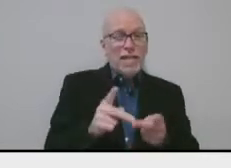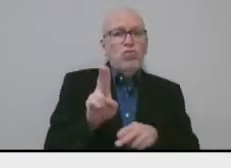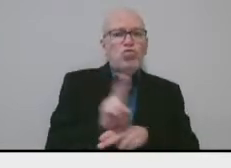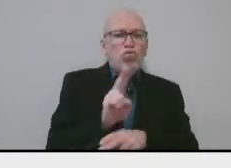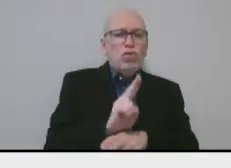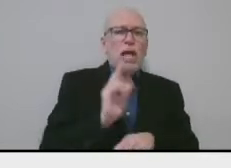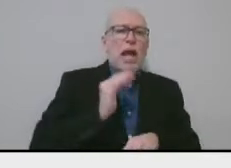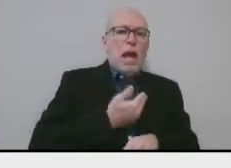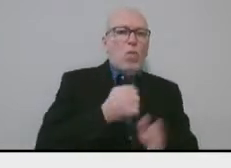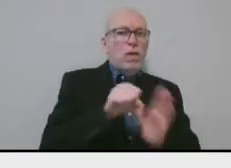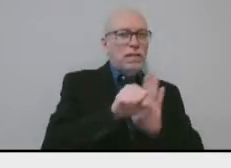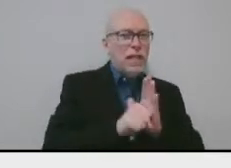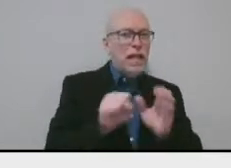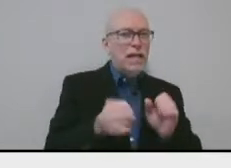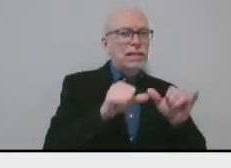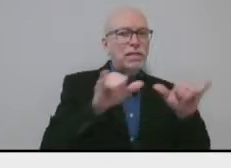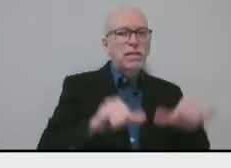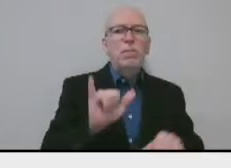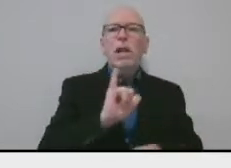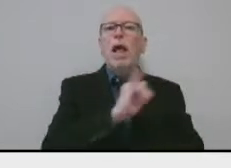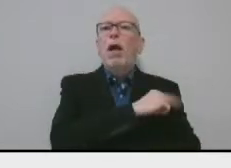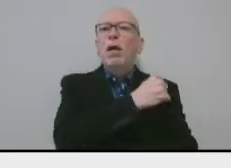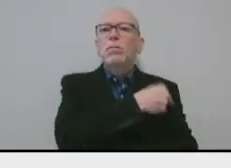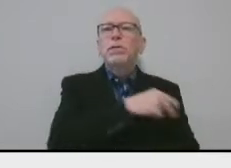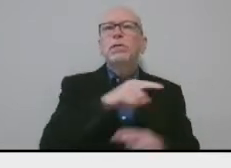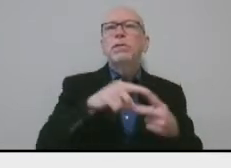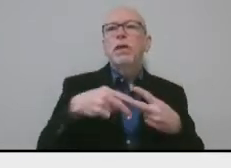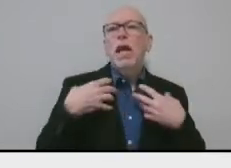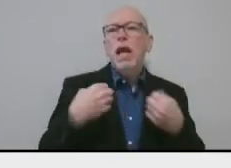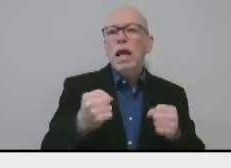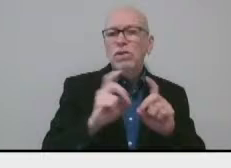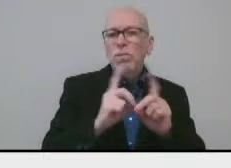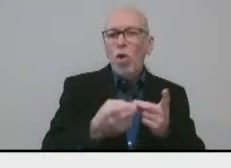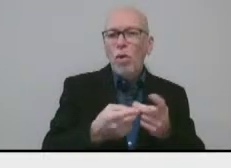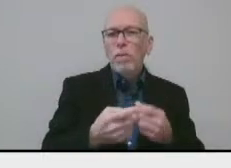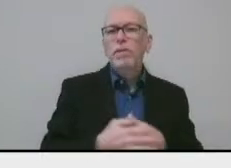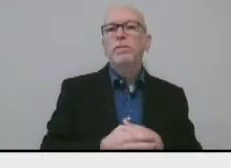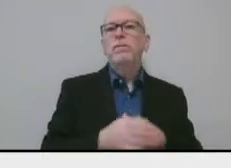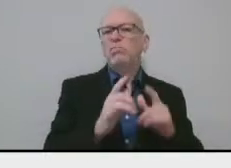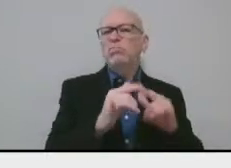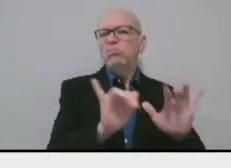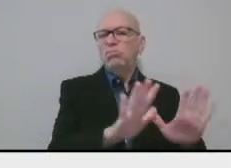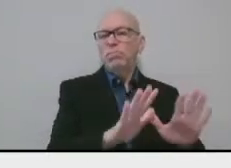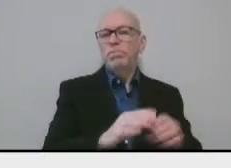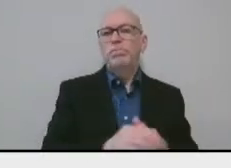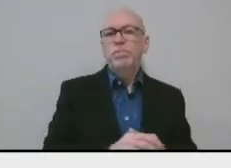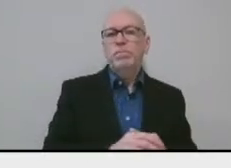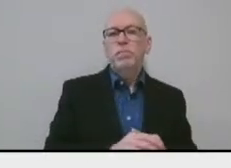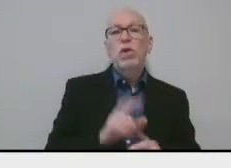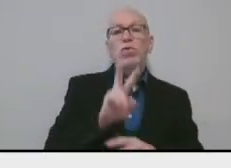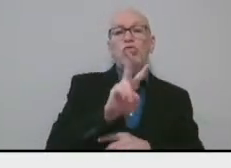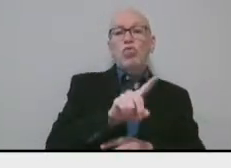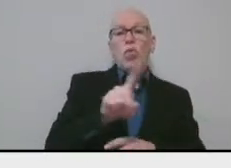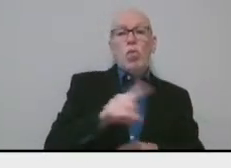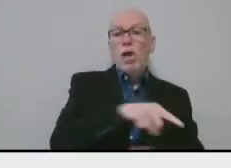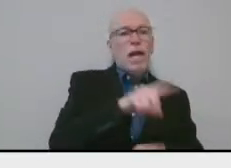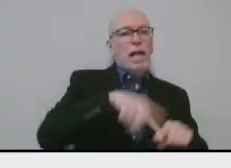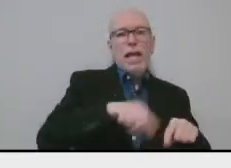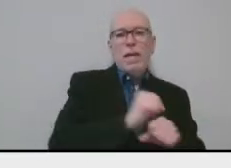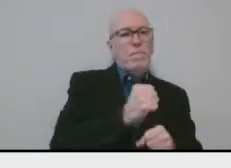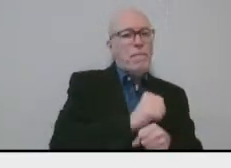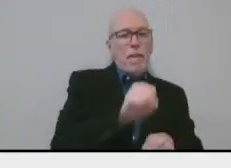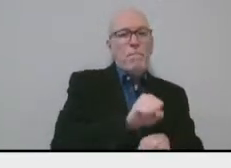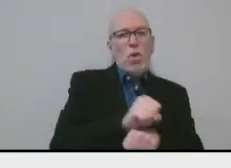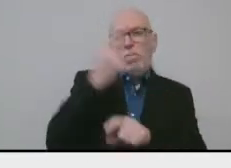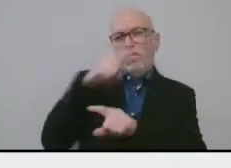sign-up system, such as hospitals, local health departments, etc. 211 will not be able to make appointments for you